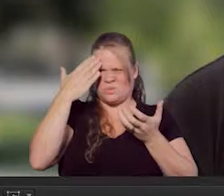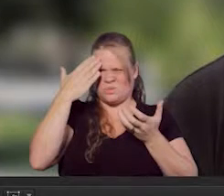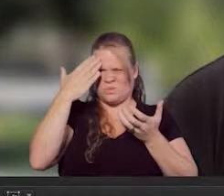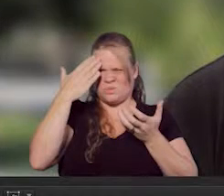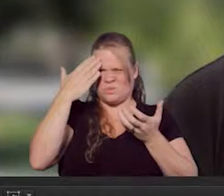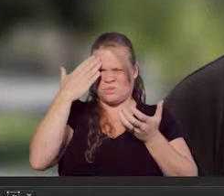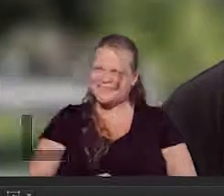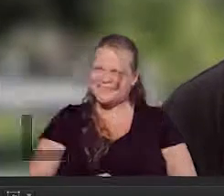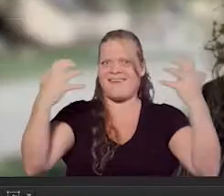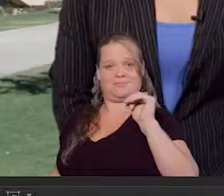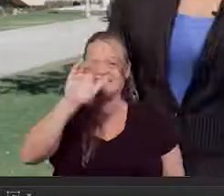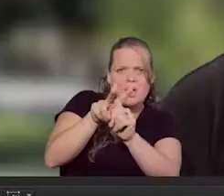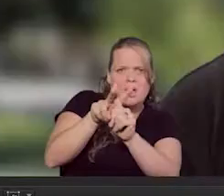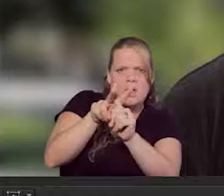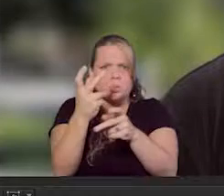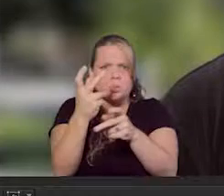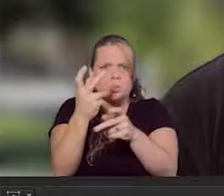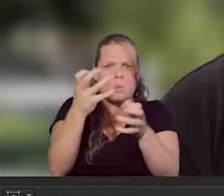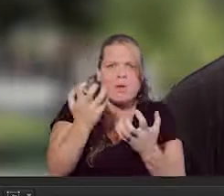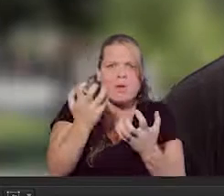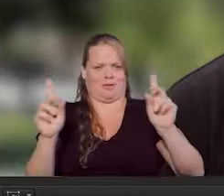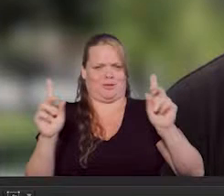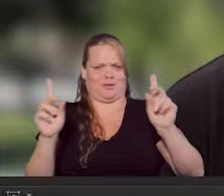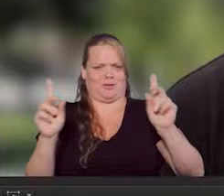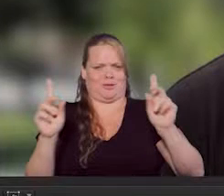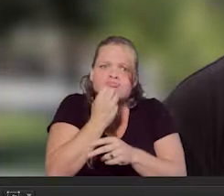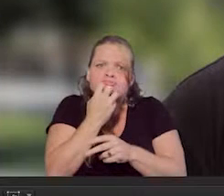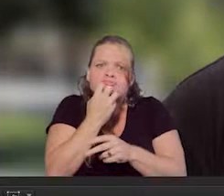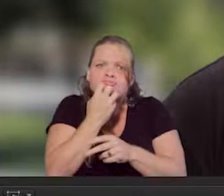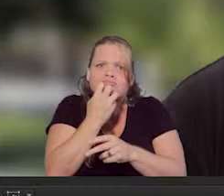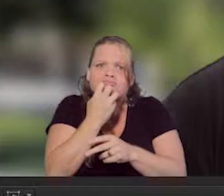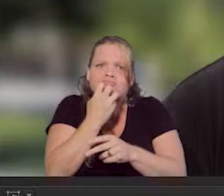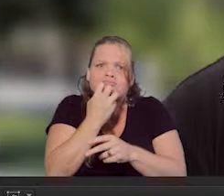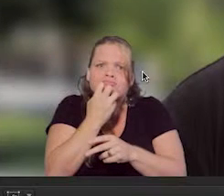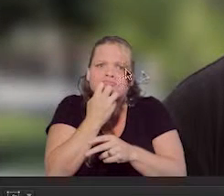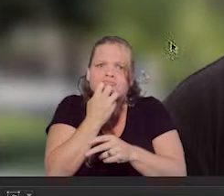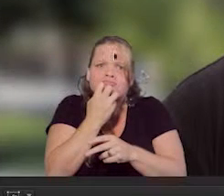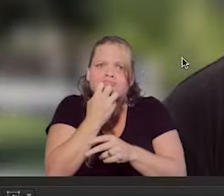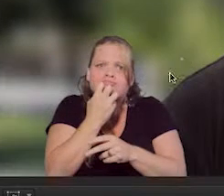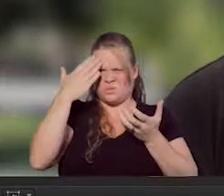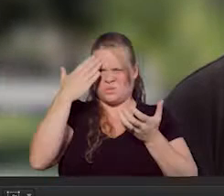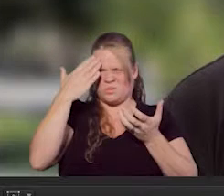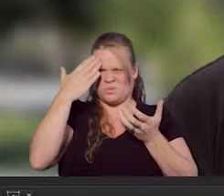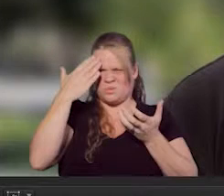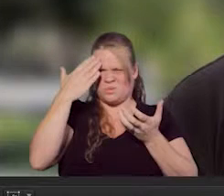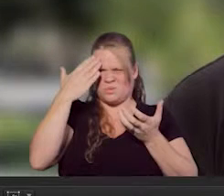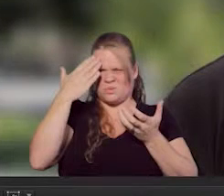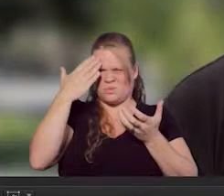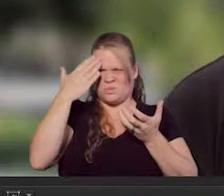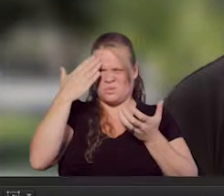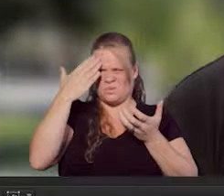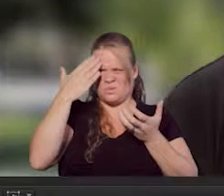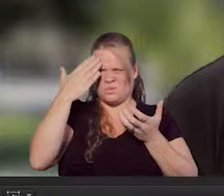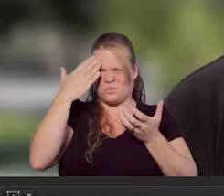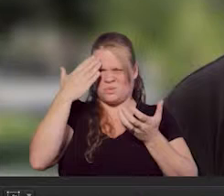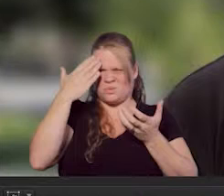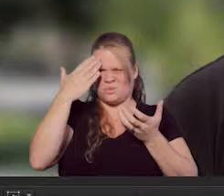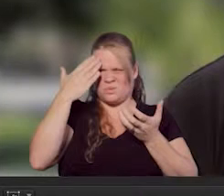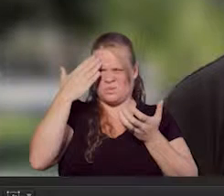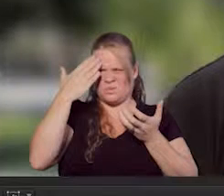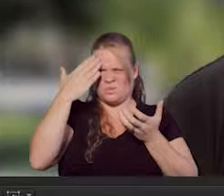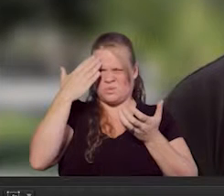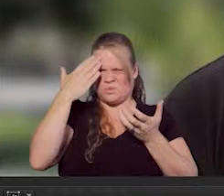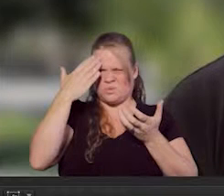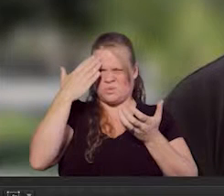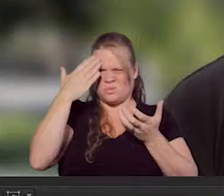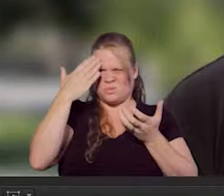So, first of all, I need to scooch him over. He's a little too close to the middle, and that's okay because we do that